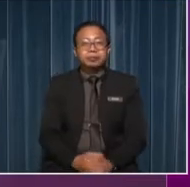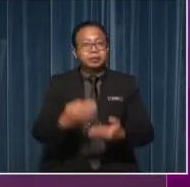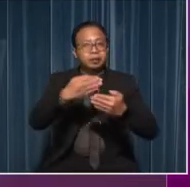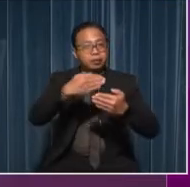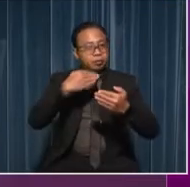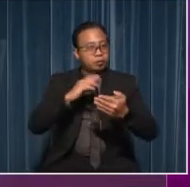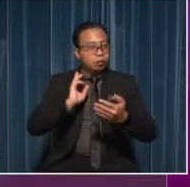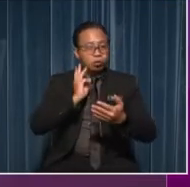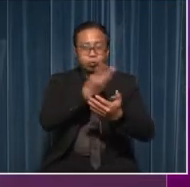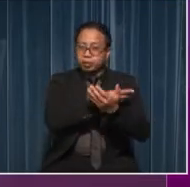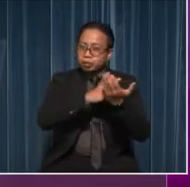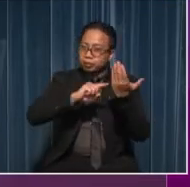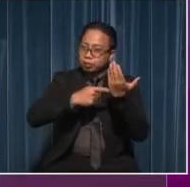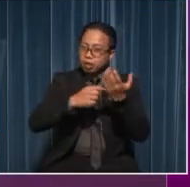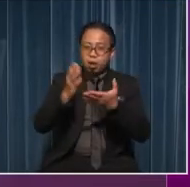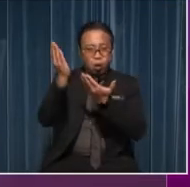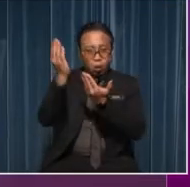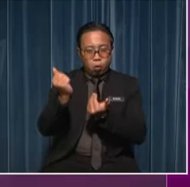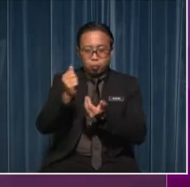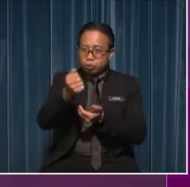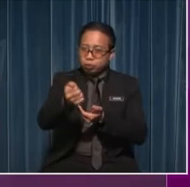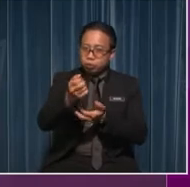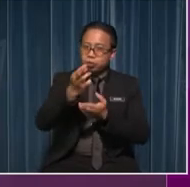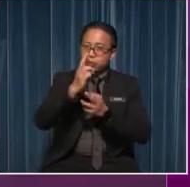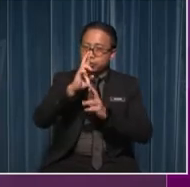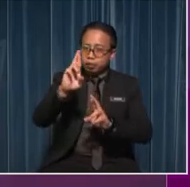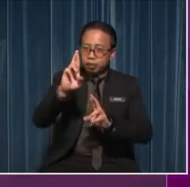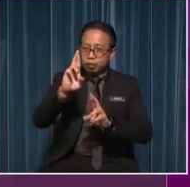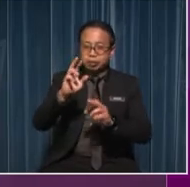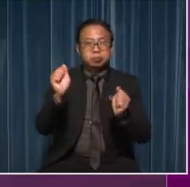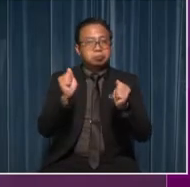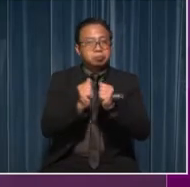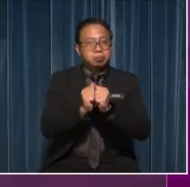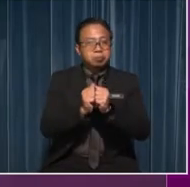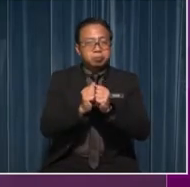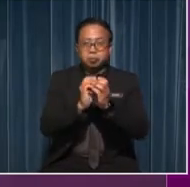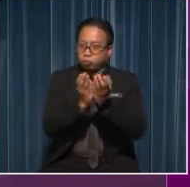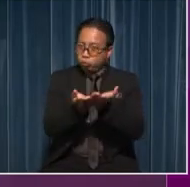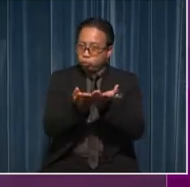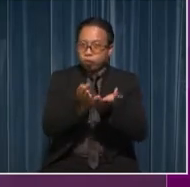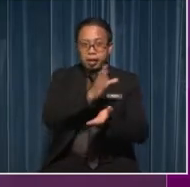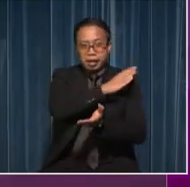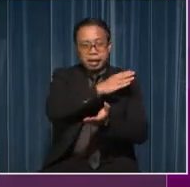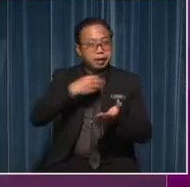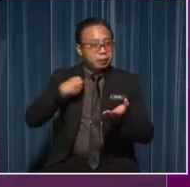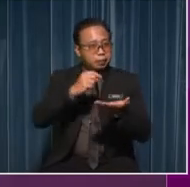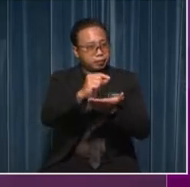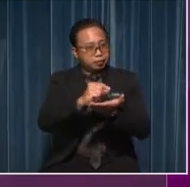start our lesson, hopefully you are prepared with your notebook and